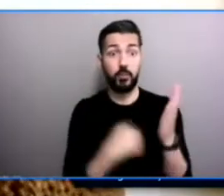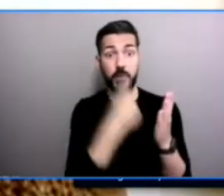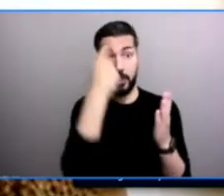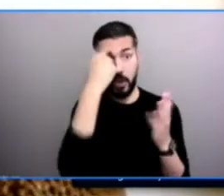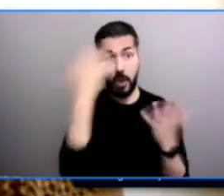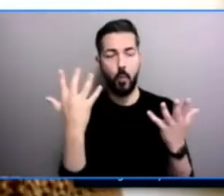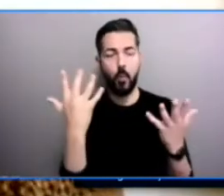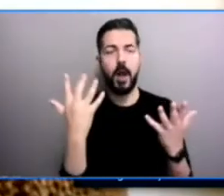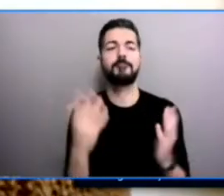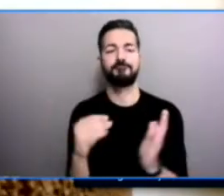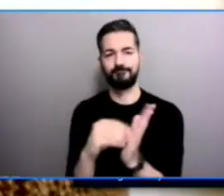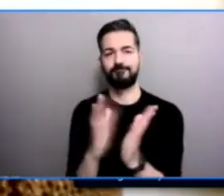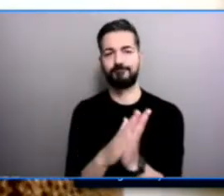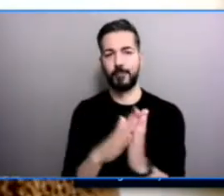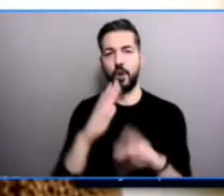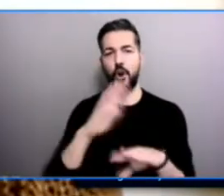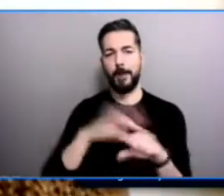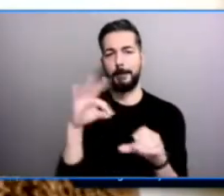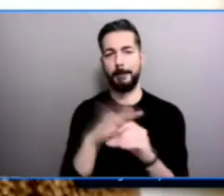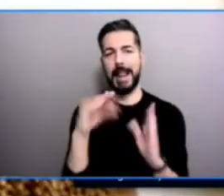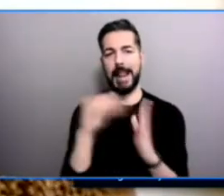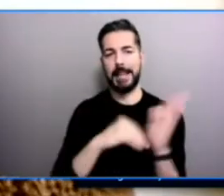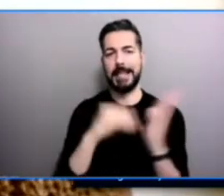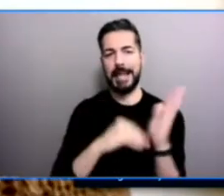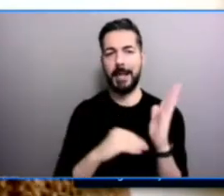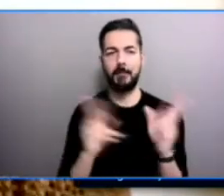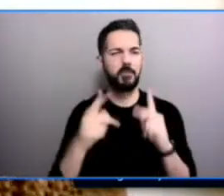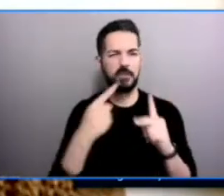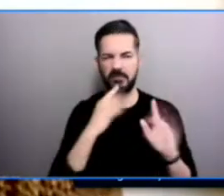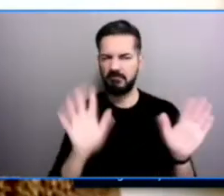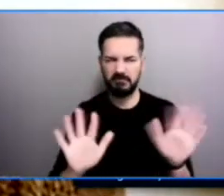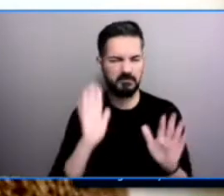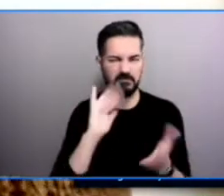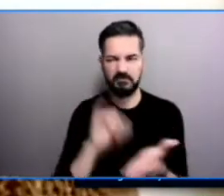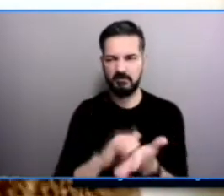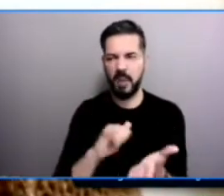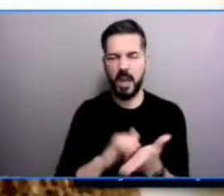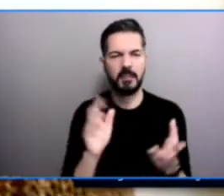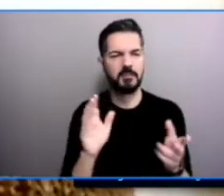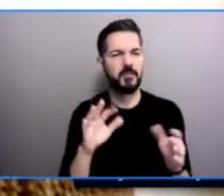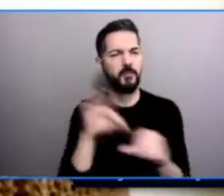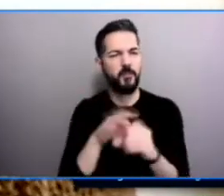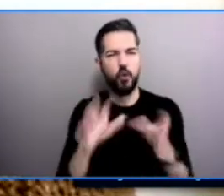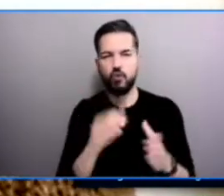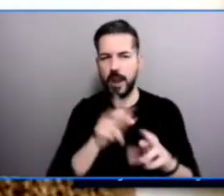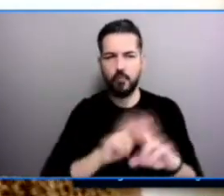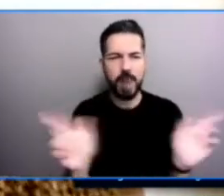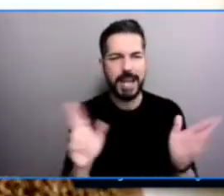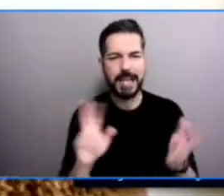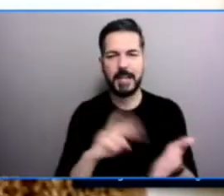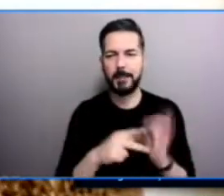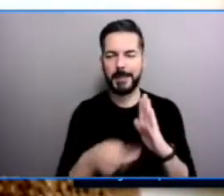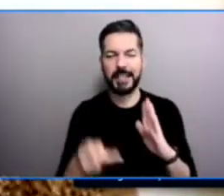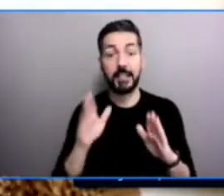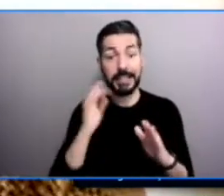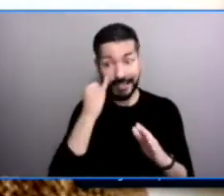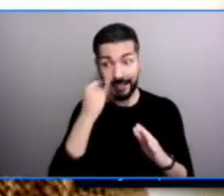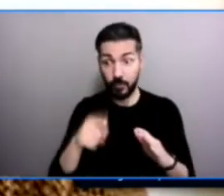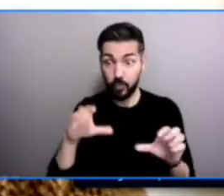and over, just really gaslit and undermined throughout this entire process for so many years.